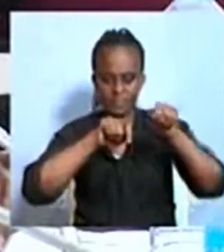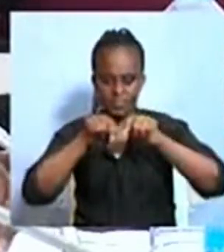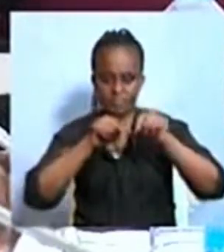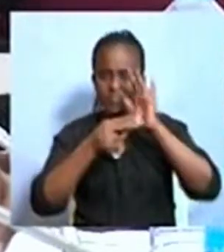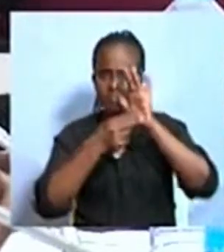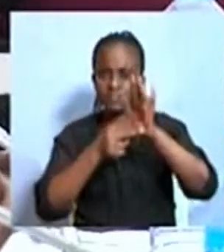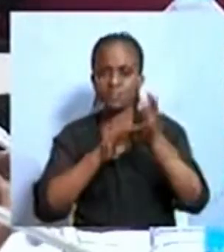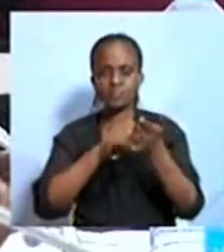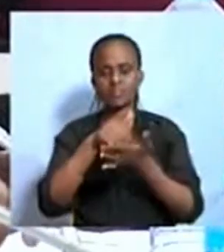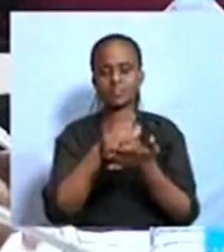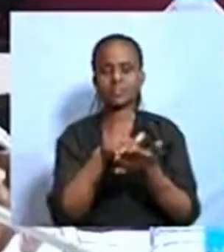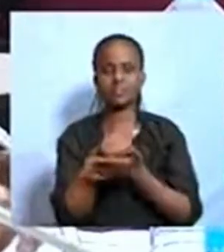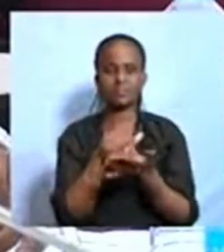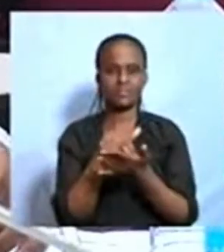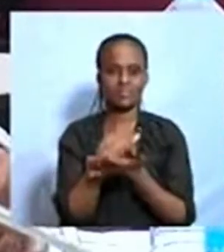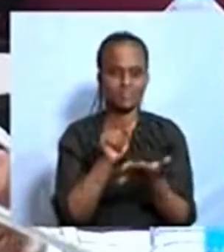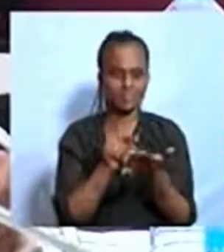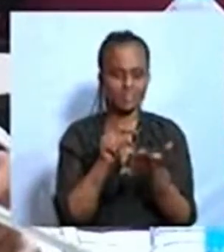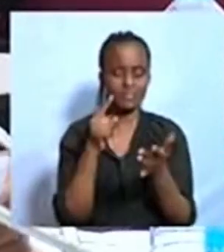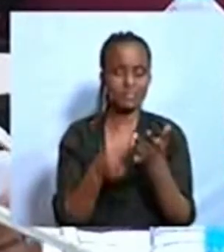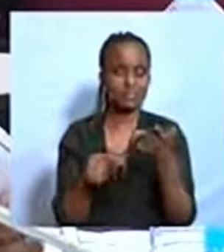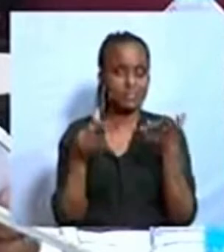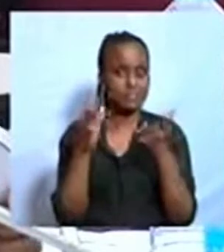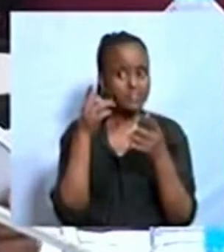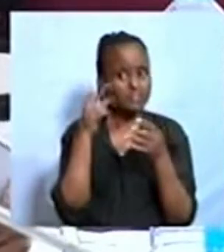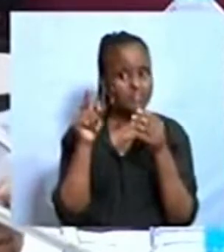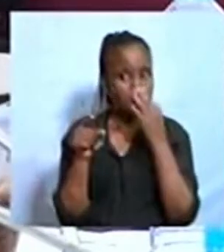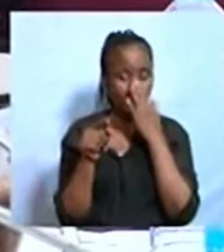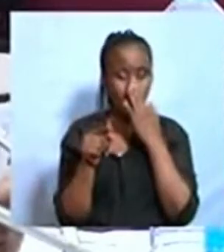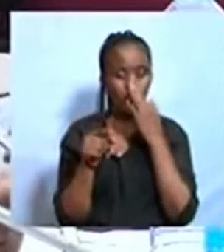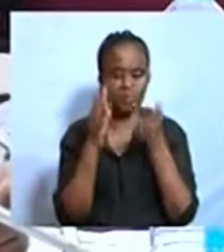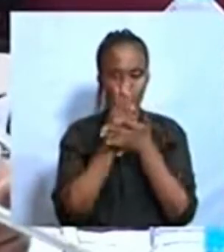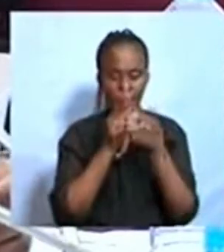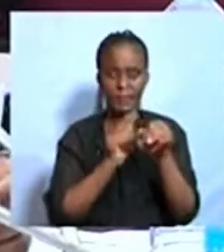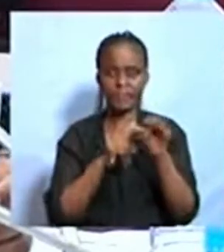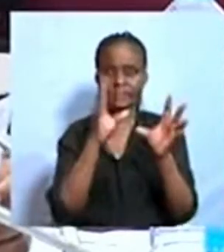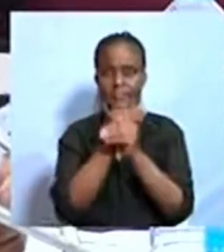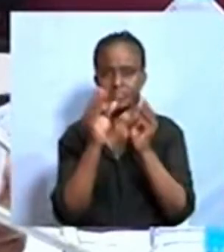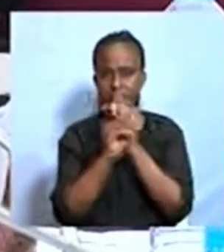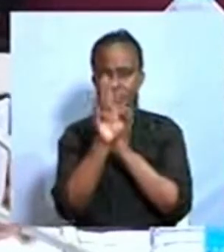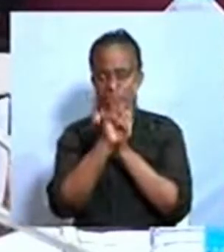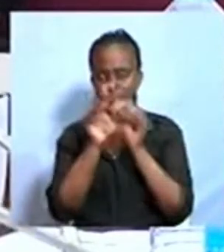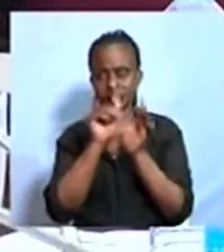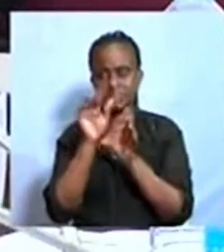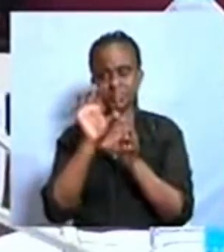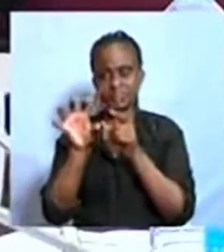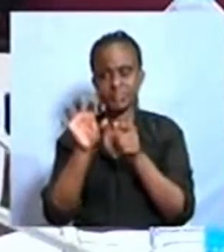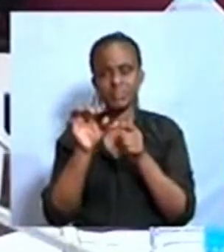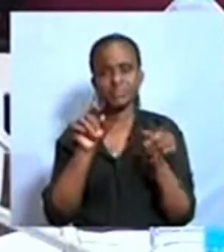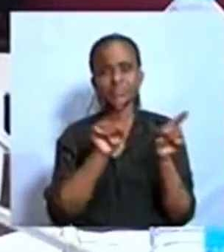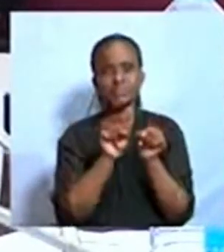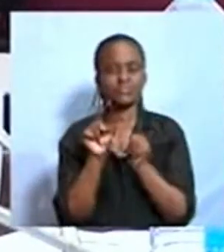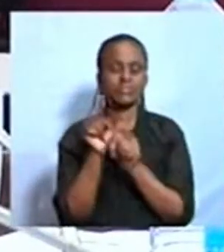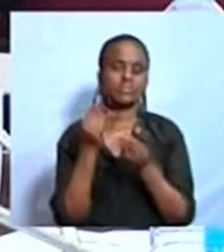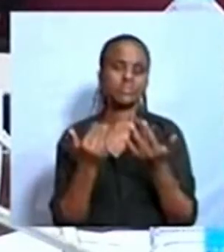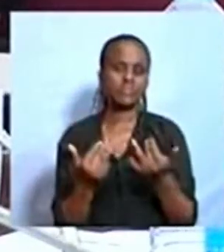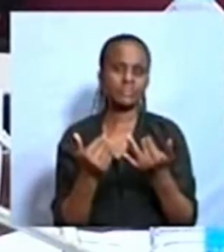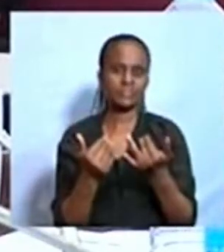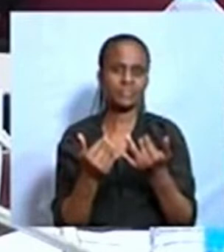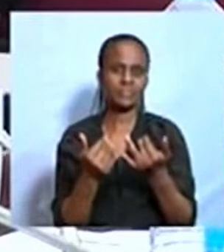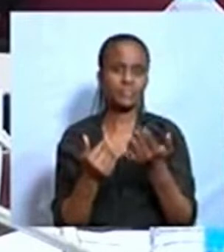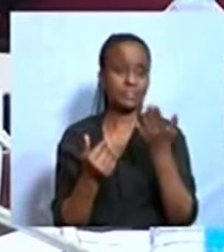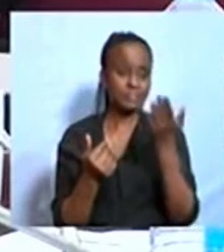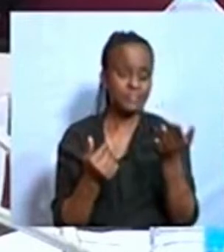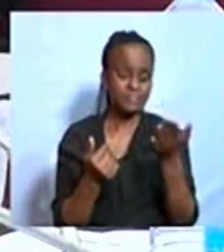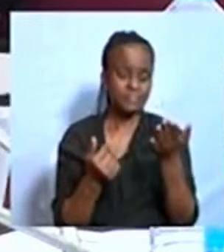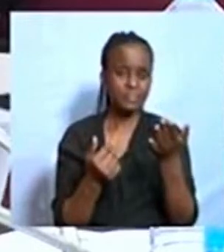some weaknesses, and this is what allows for sometimes misapplication of these funds in the sector, that also these